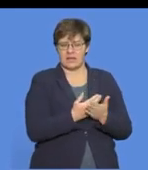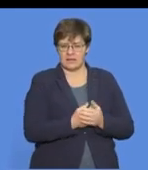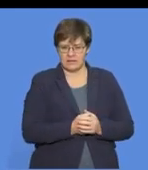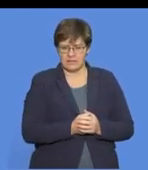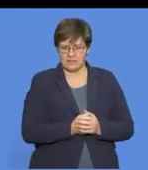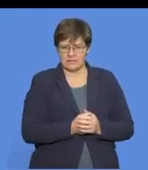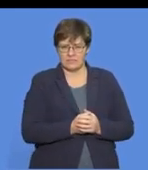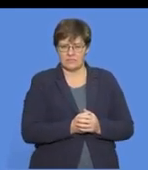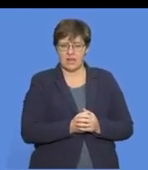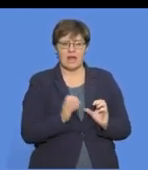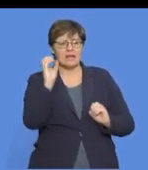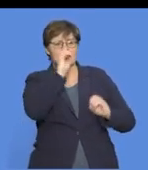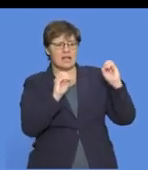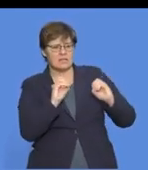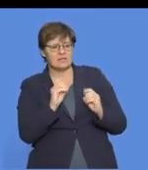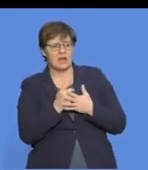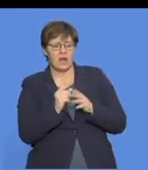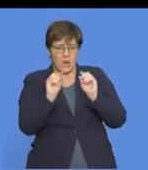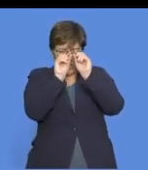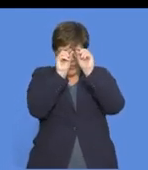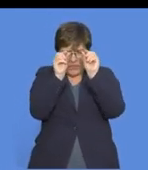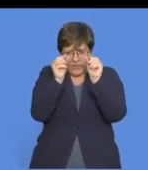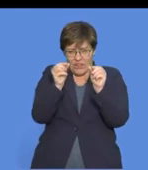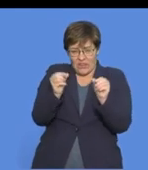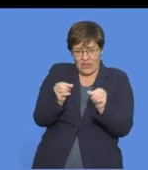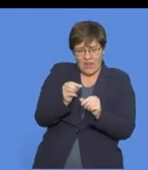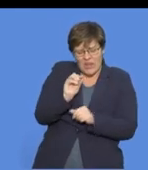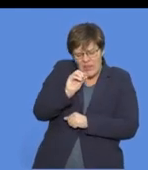thin walls. What type of ground tissue would they be?